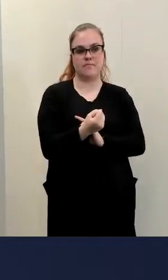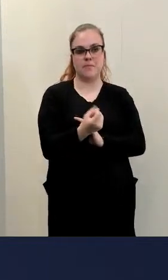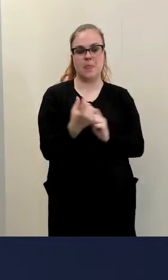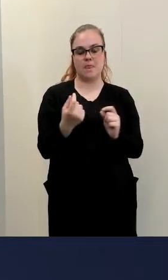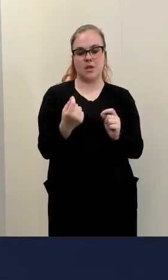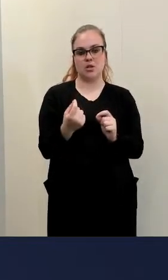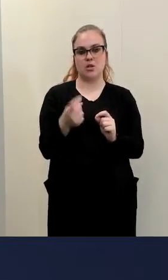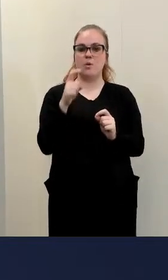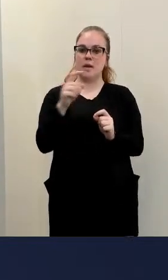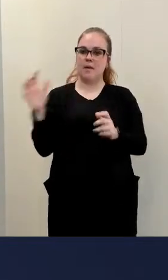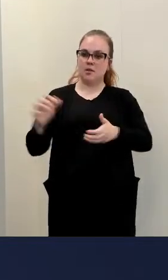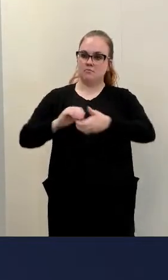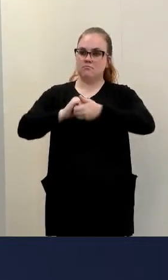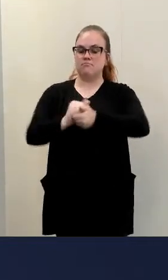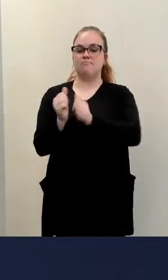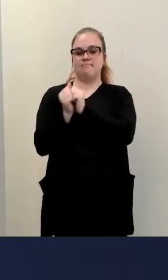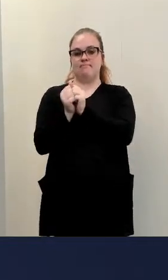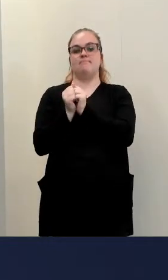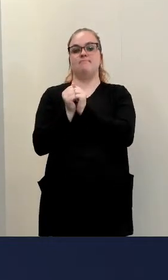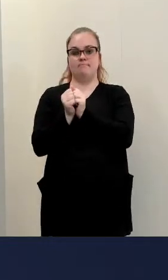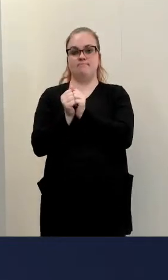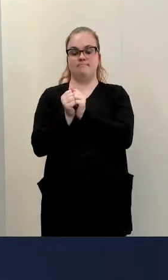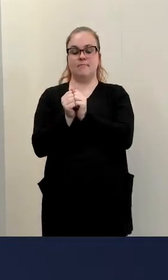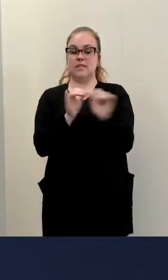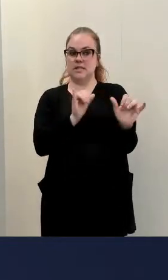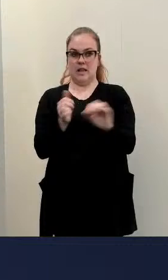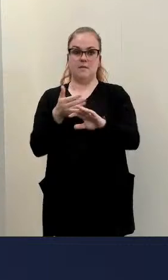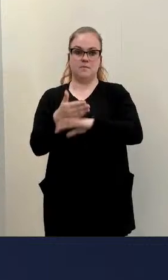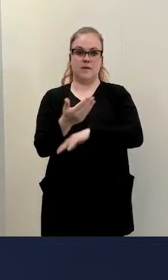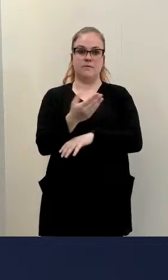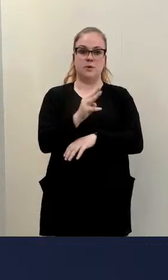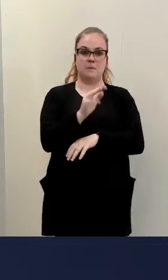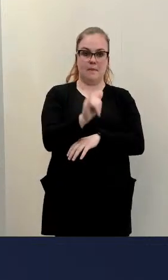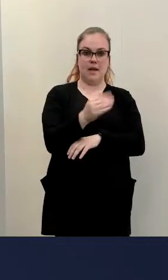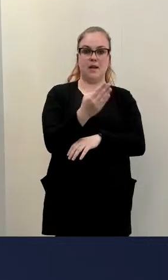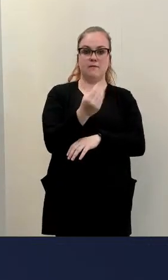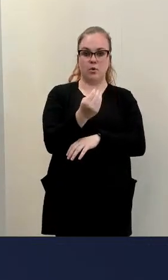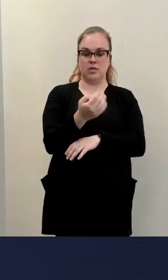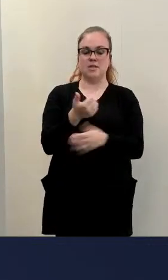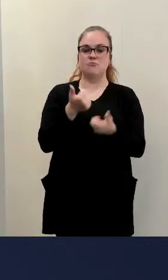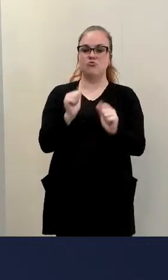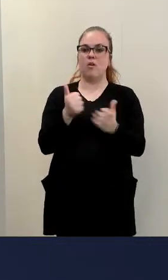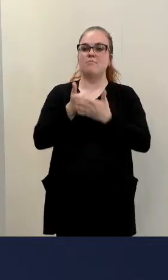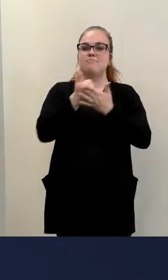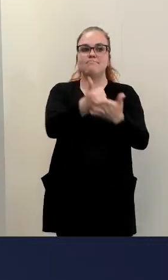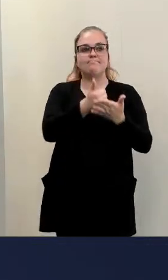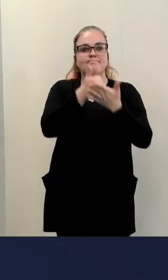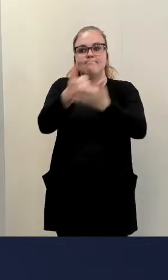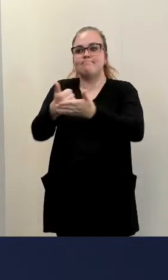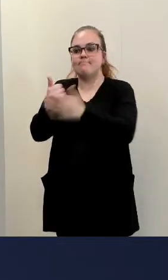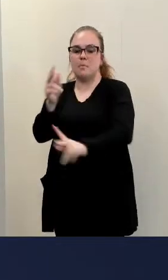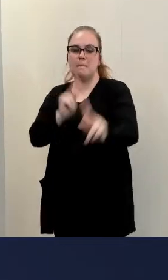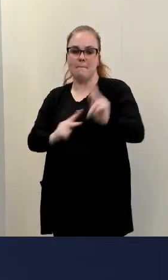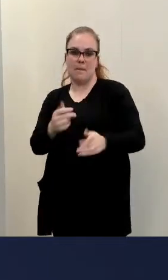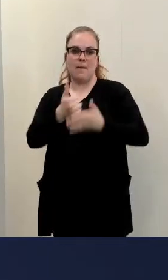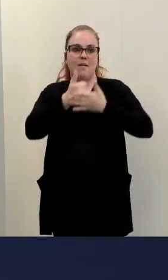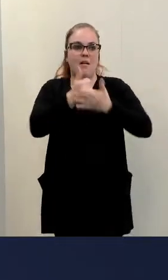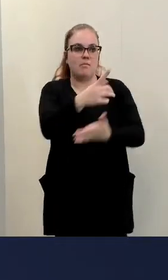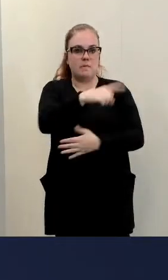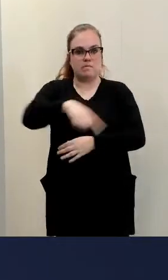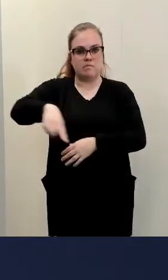have to come together as we did after May 14th to try to help people, to try to help